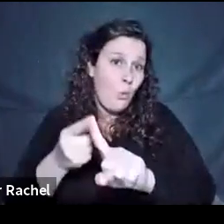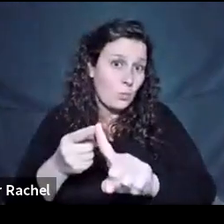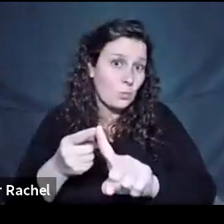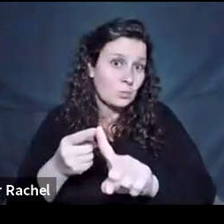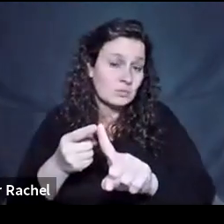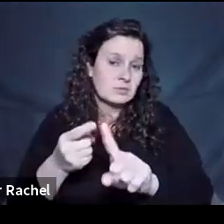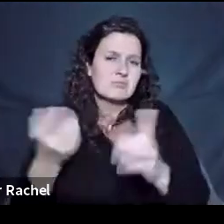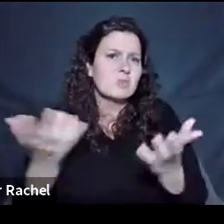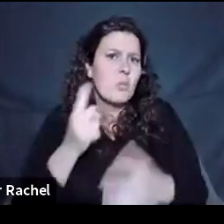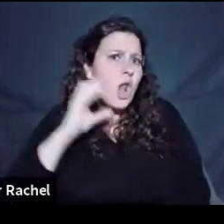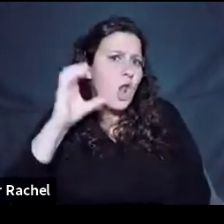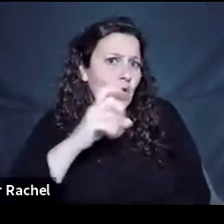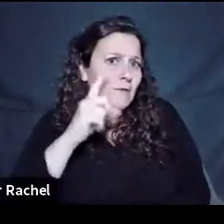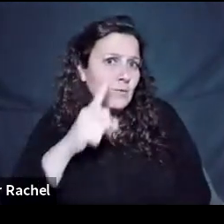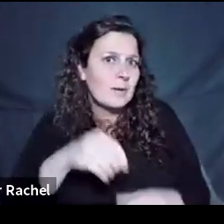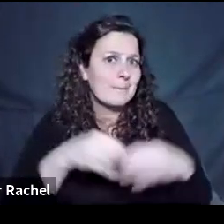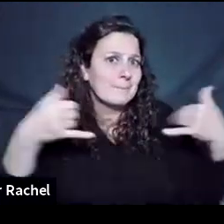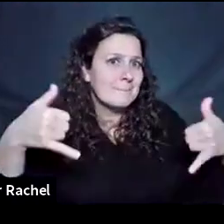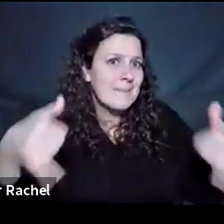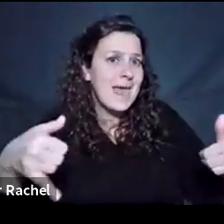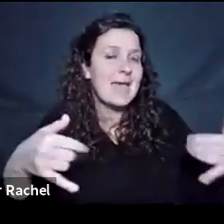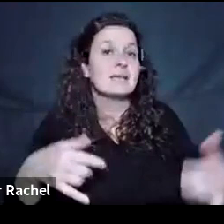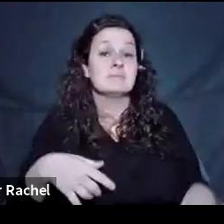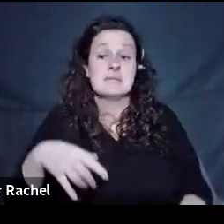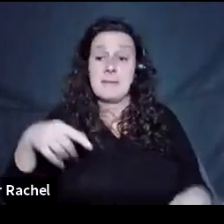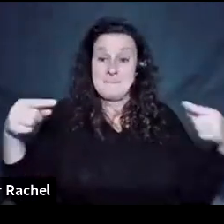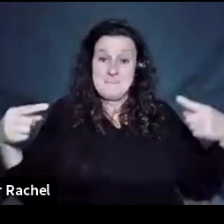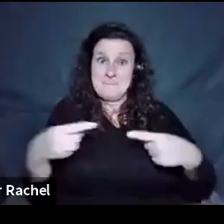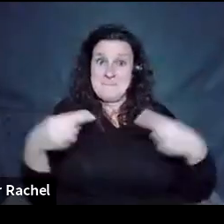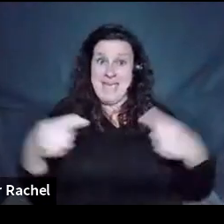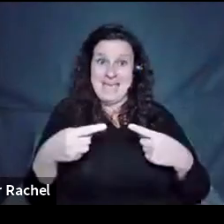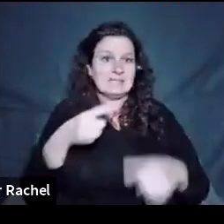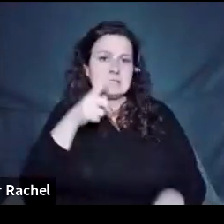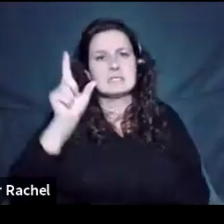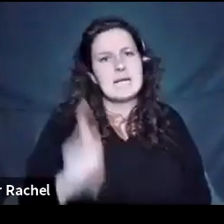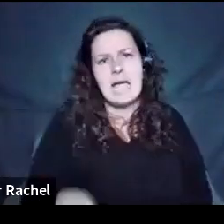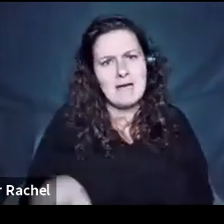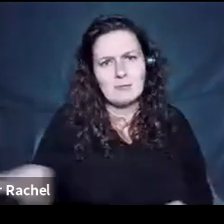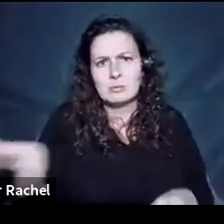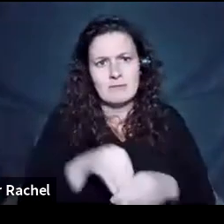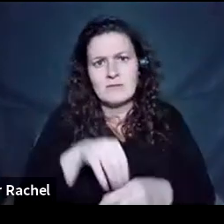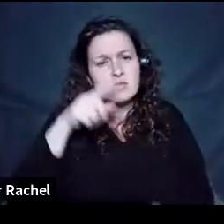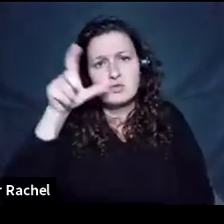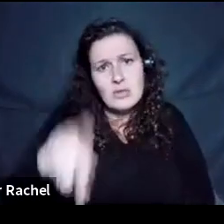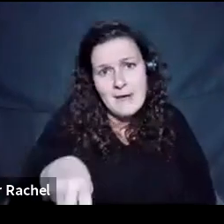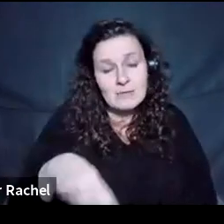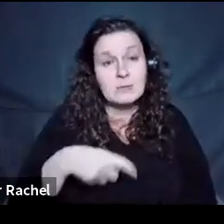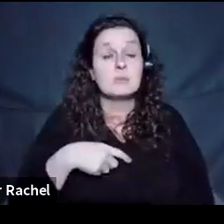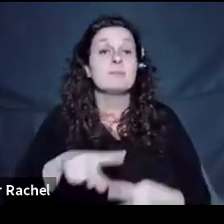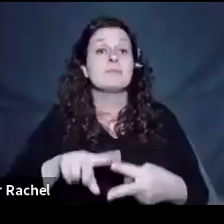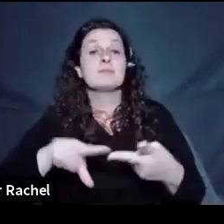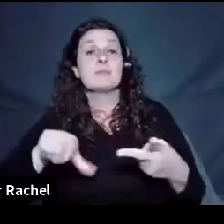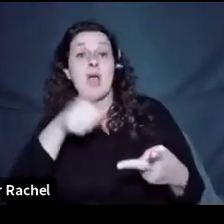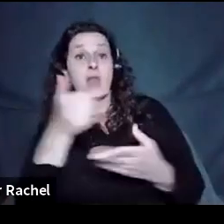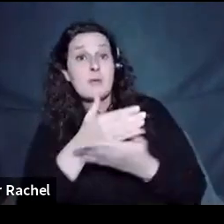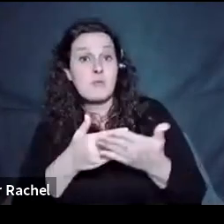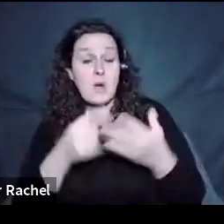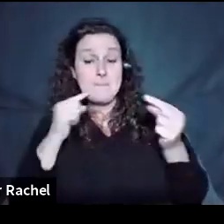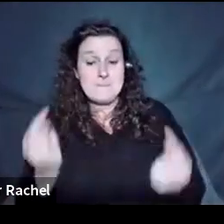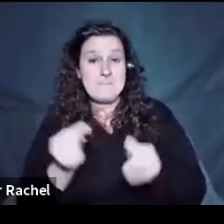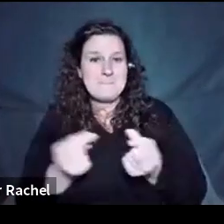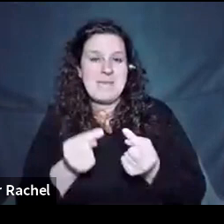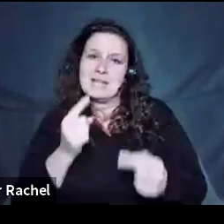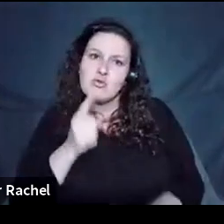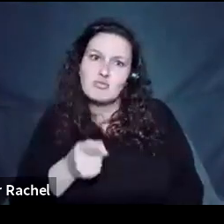what they're looking for in their play, and pain does not inherently have to be a part of that. The other piece of it is that pain is such a